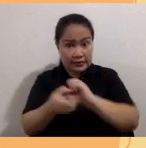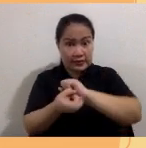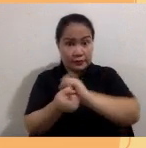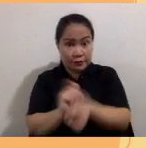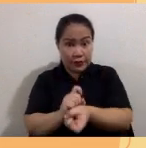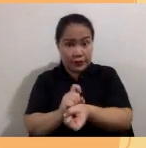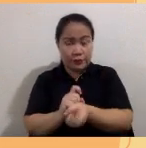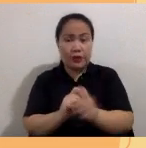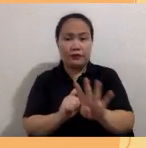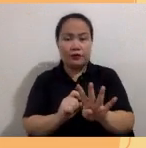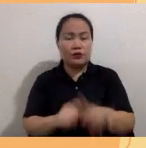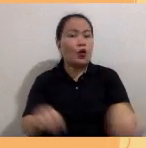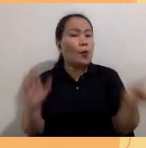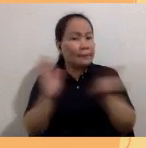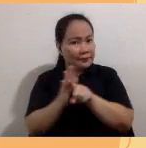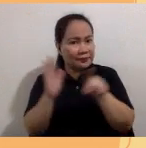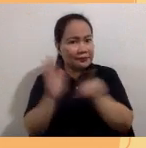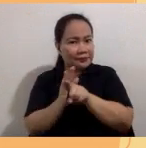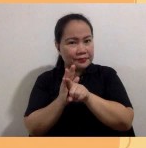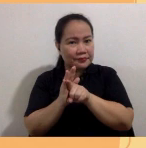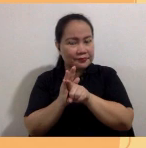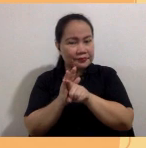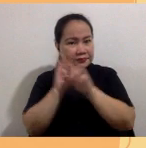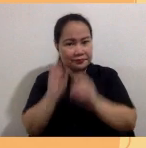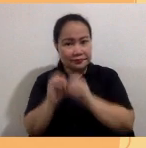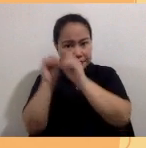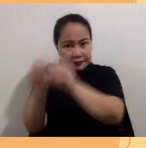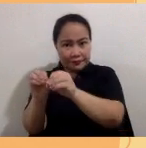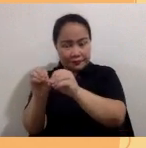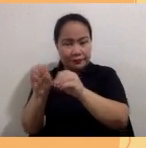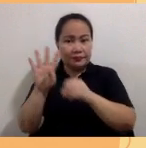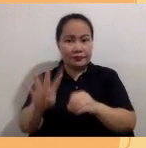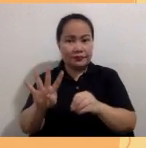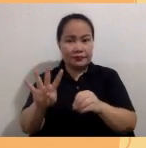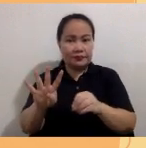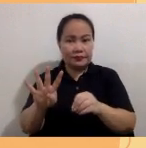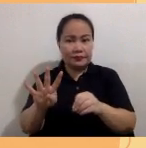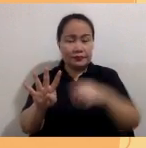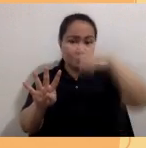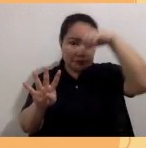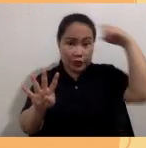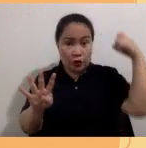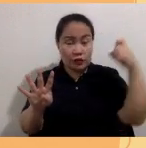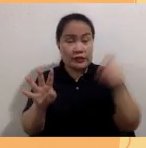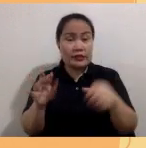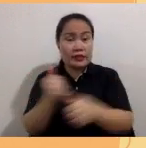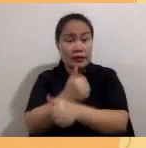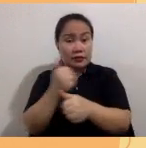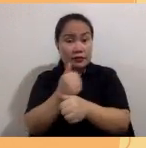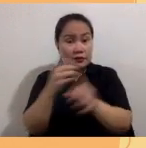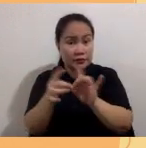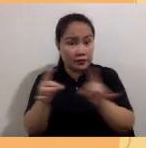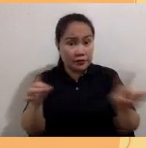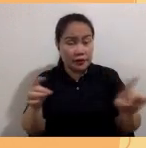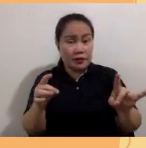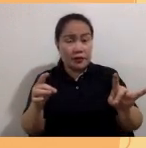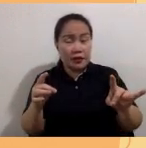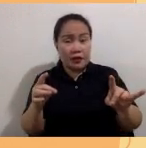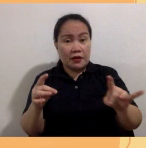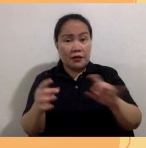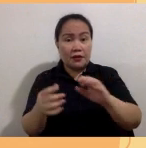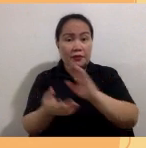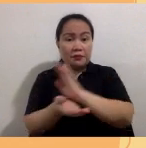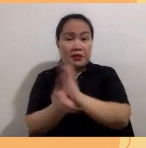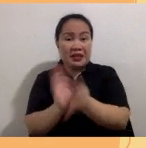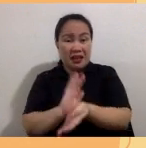be 0. So, bawal tayong magkaroon ng 4 na assigned value sa variable kasi magiging 0